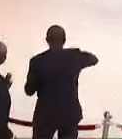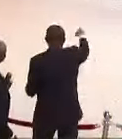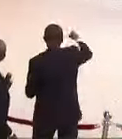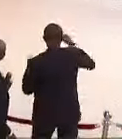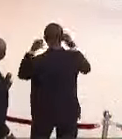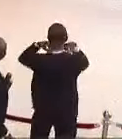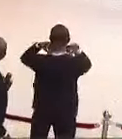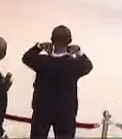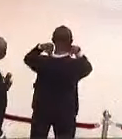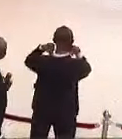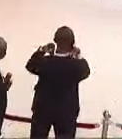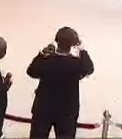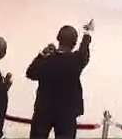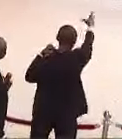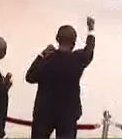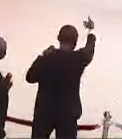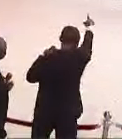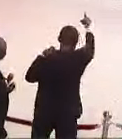a